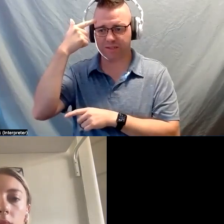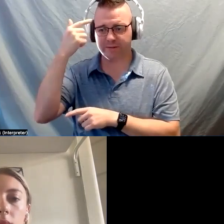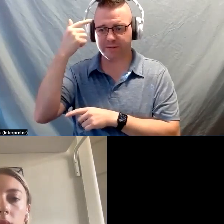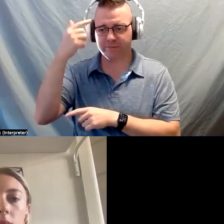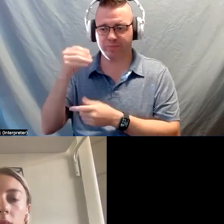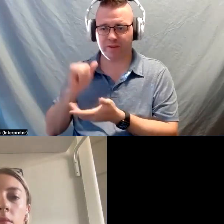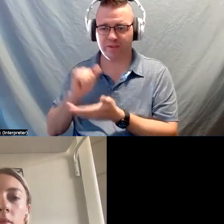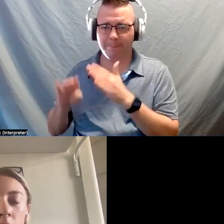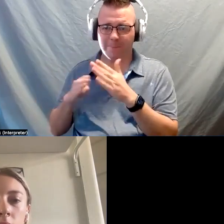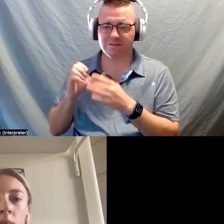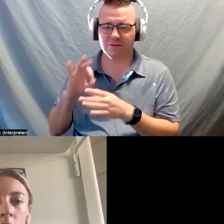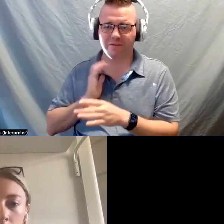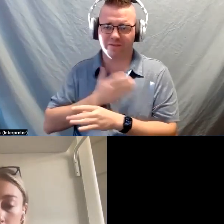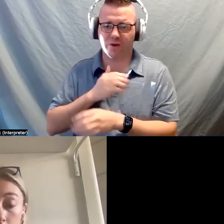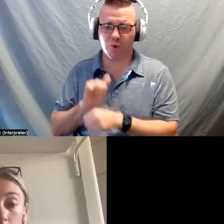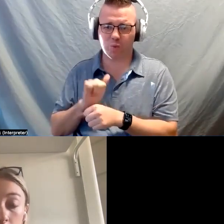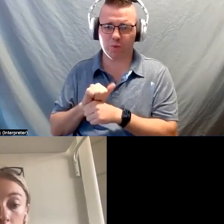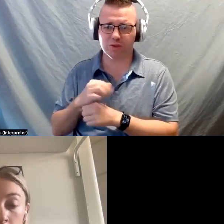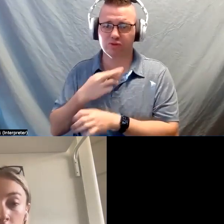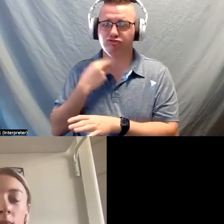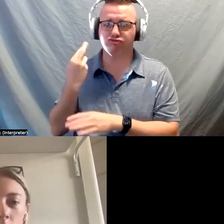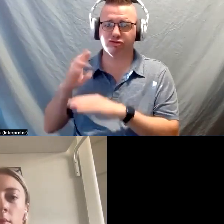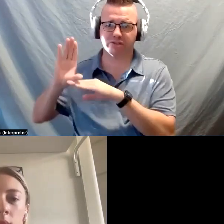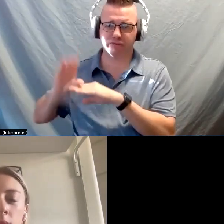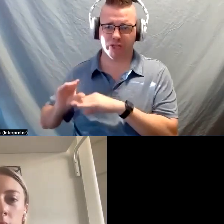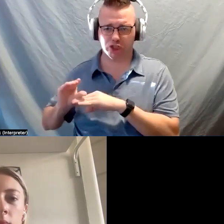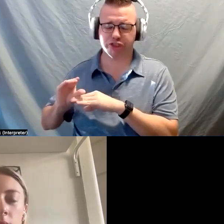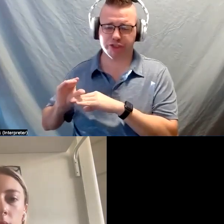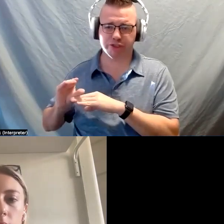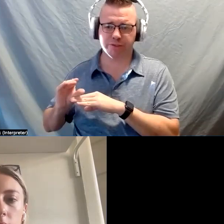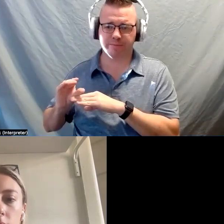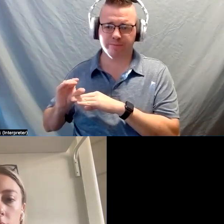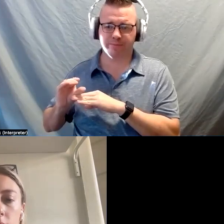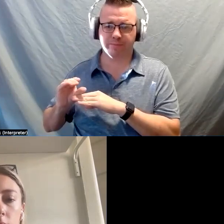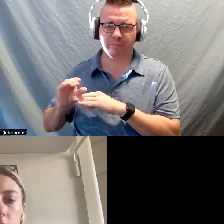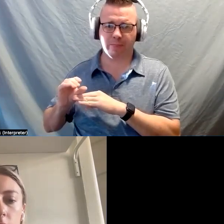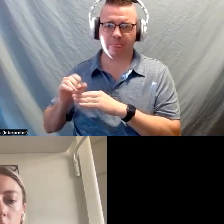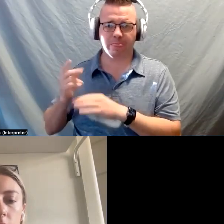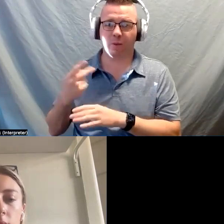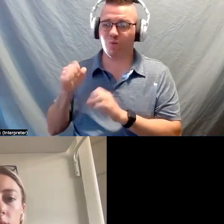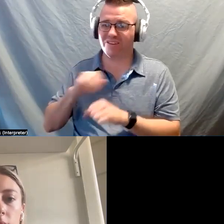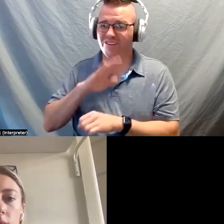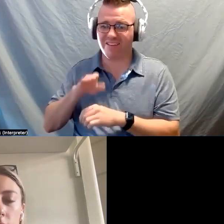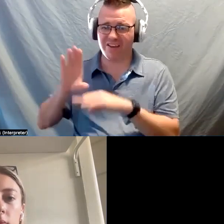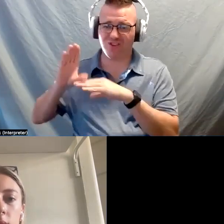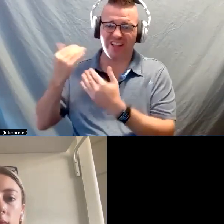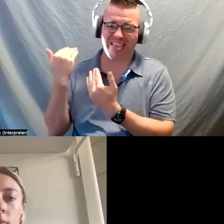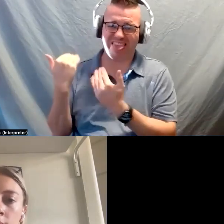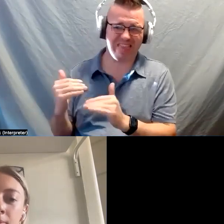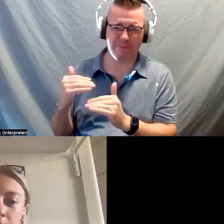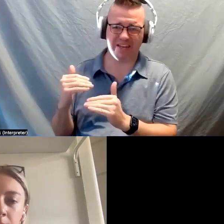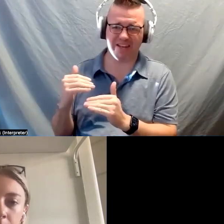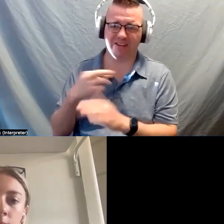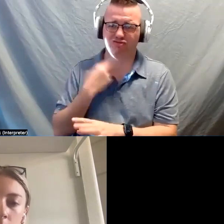of our work. It promoted the idea of risk reduction. It said we can never eliminate risk. You can't